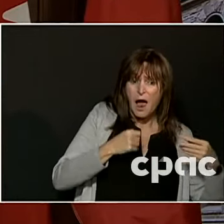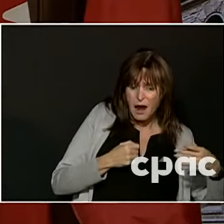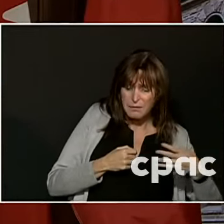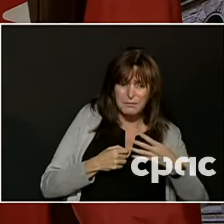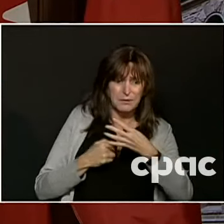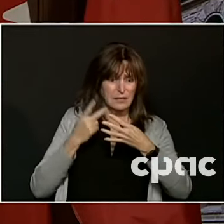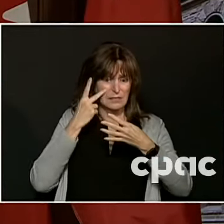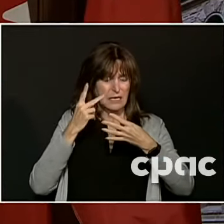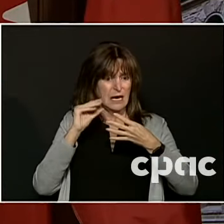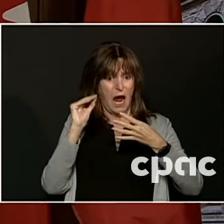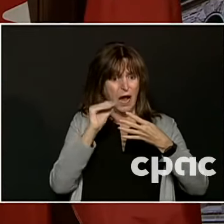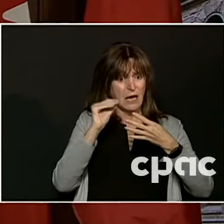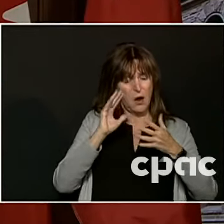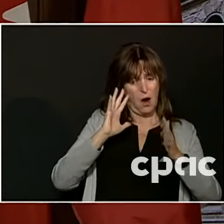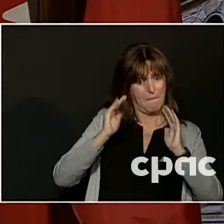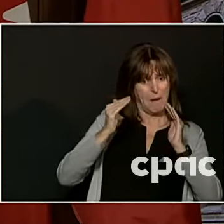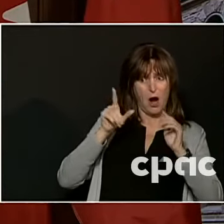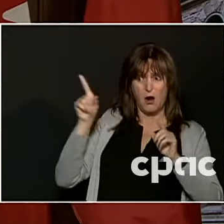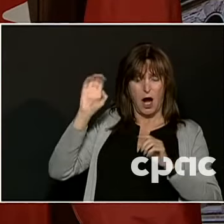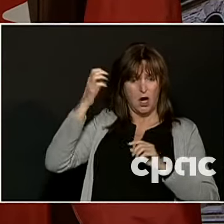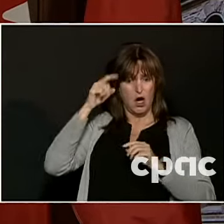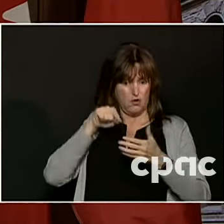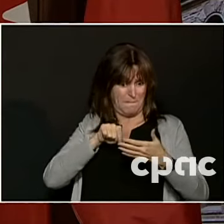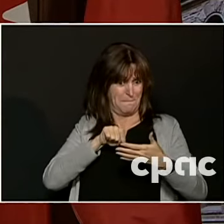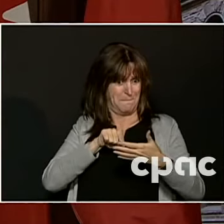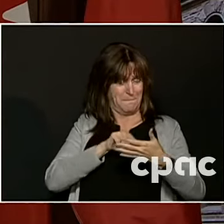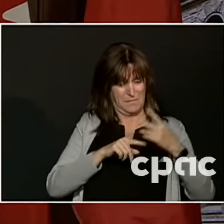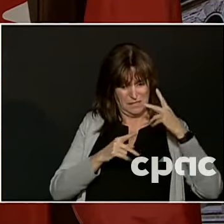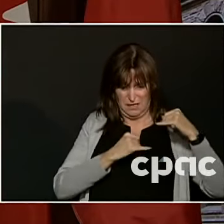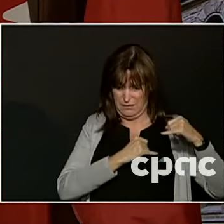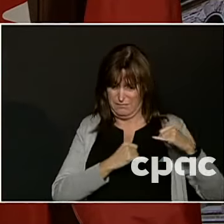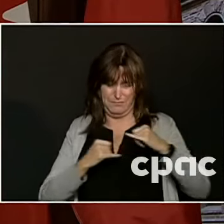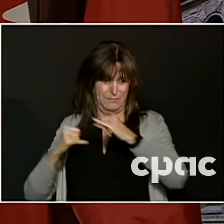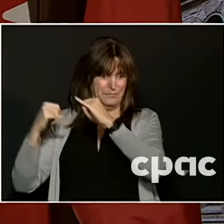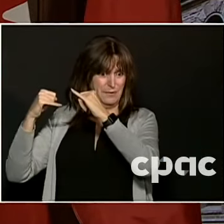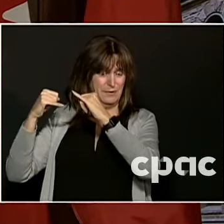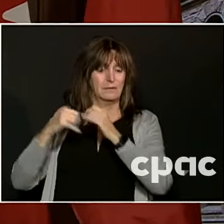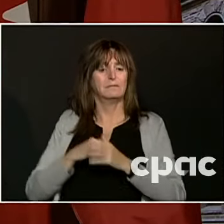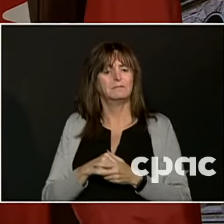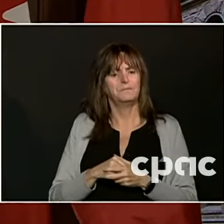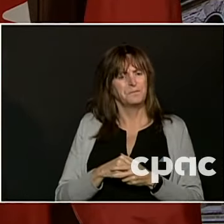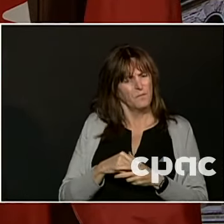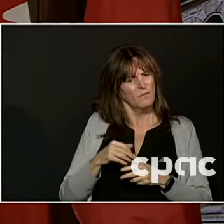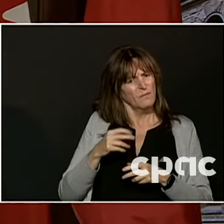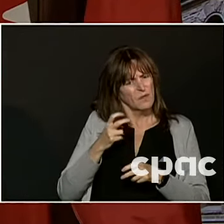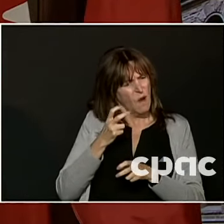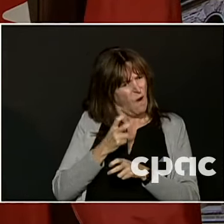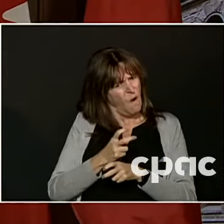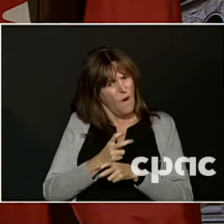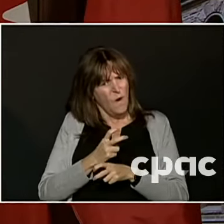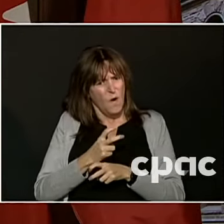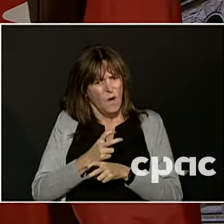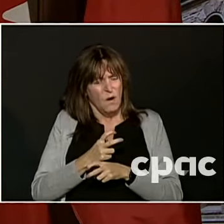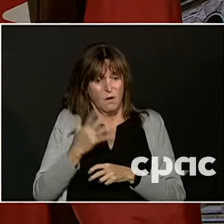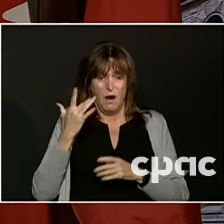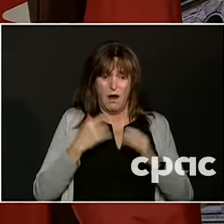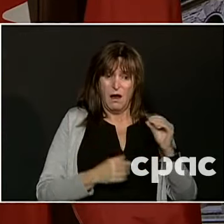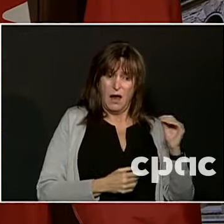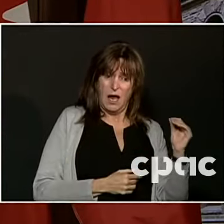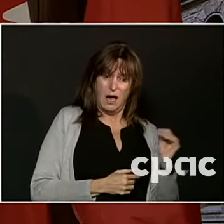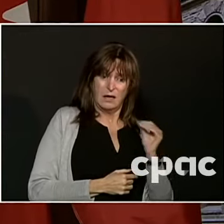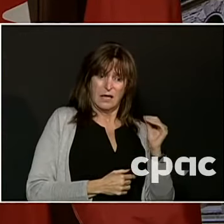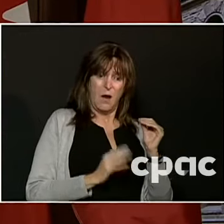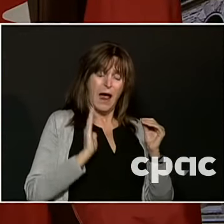challenging slide to look at because what we have done is taken the growth in cases in Ontario, and our model sort of kind of predicted us to right where we are